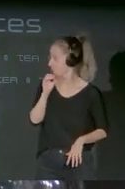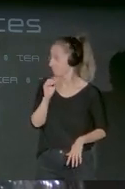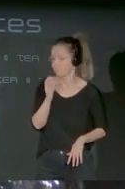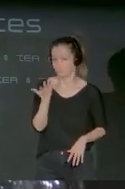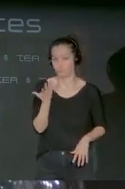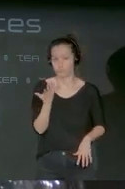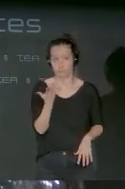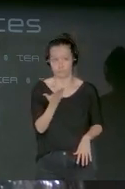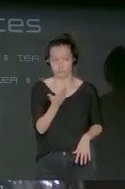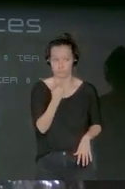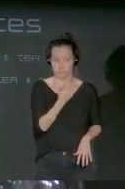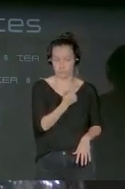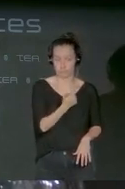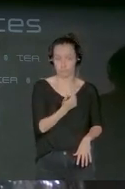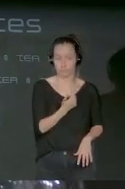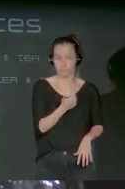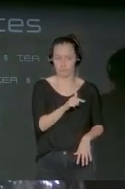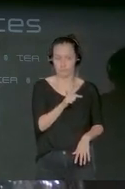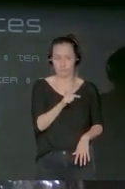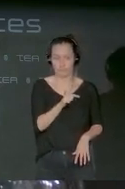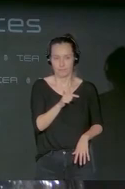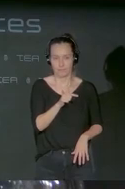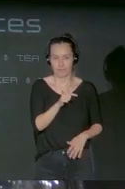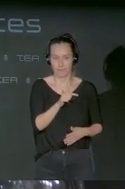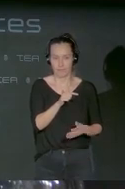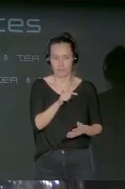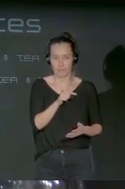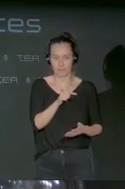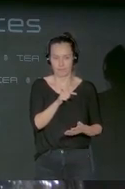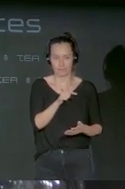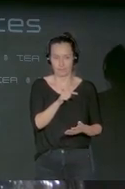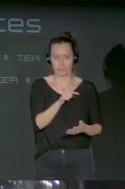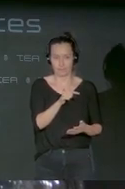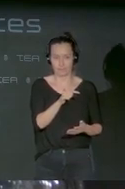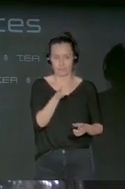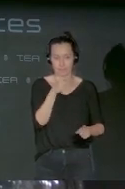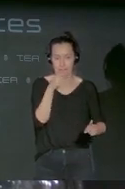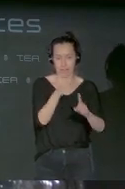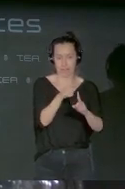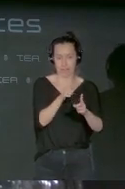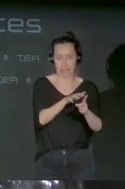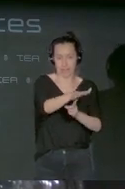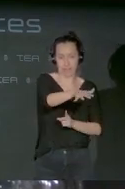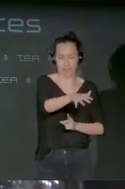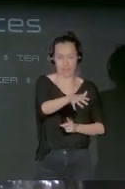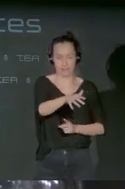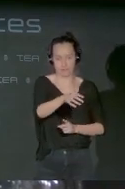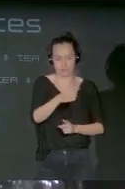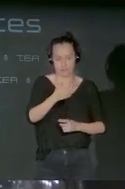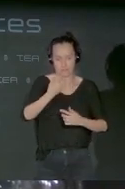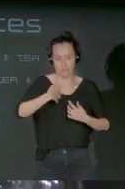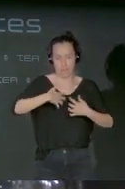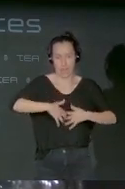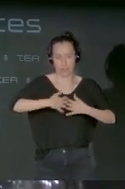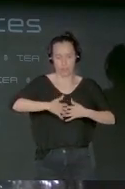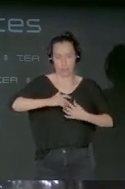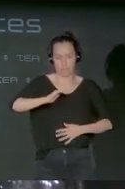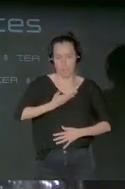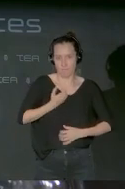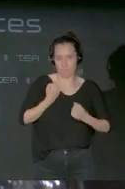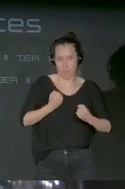studios themselves. But at the same time, what has happened during the last 10 years is that the video game developer studios have found their own voice.